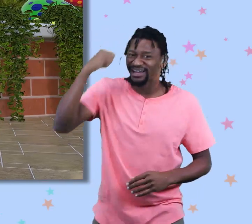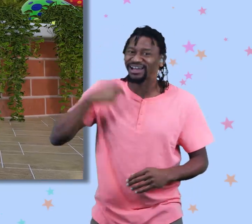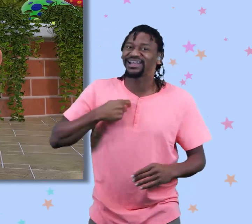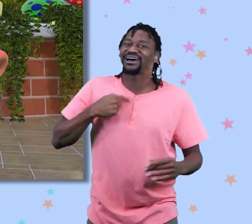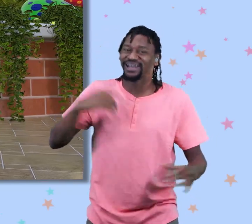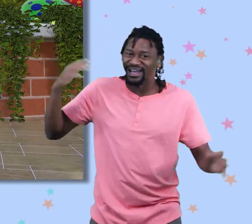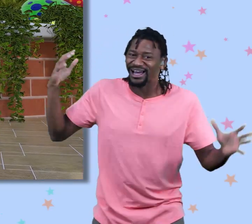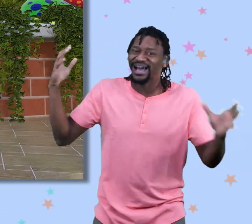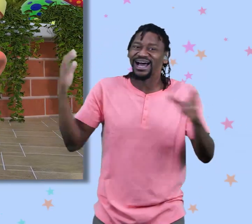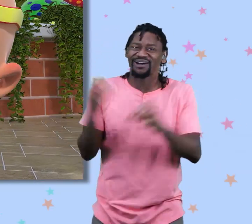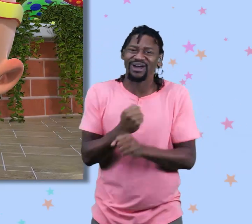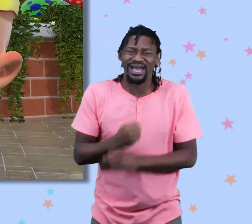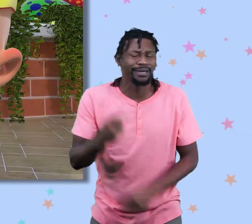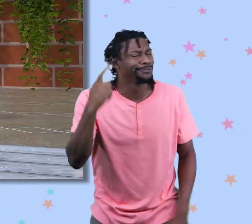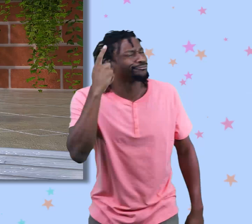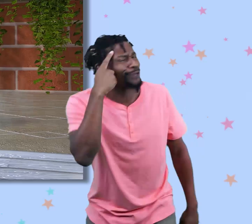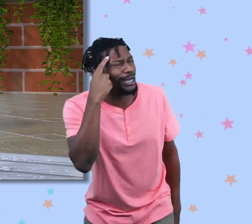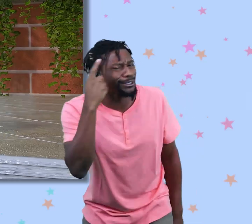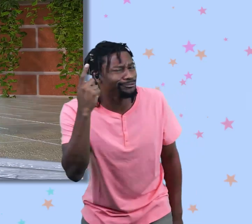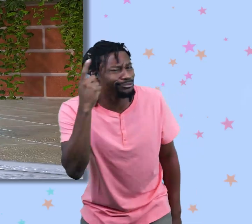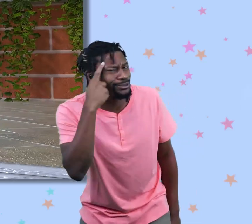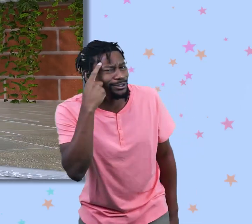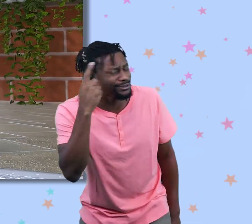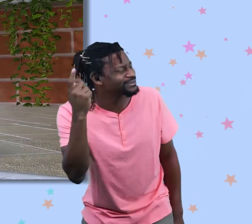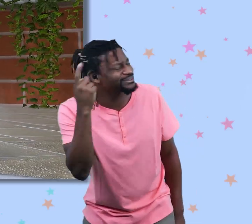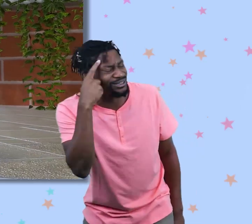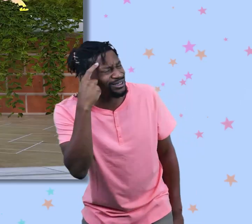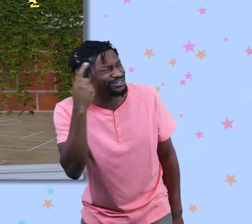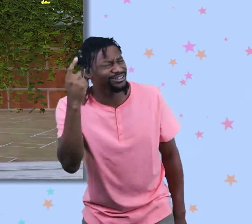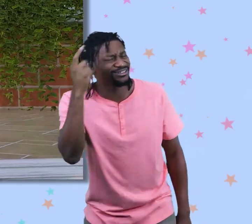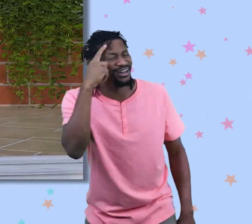I know I will win this time.